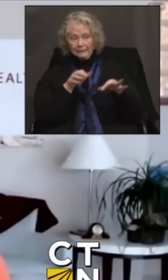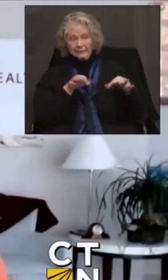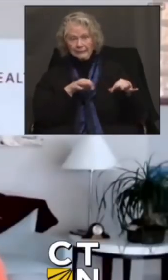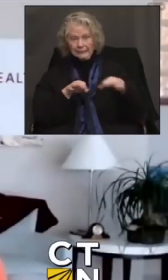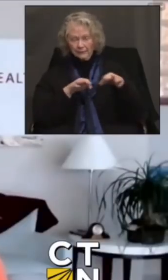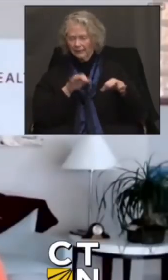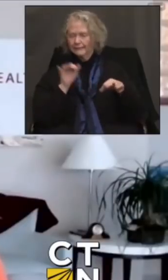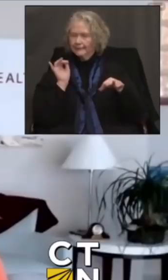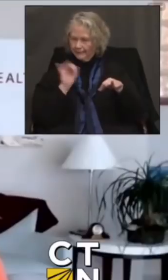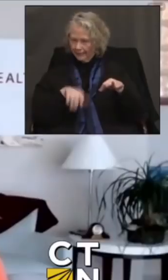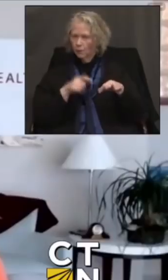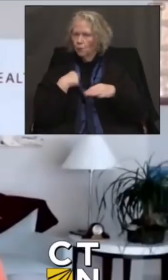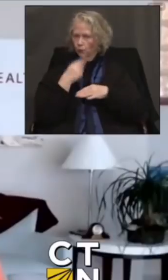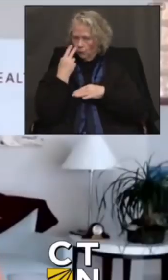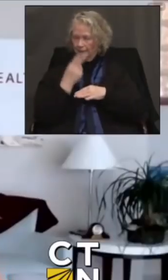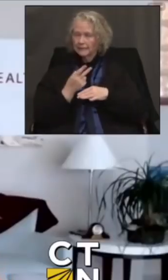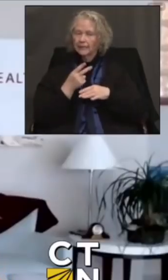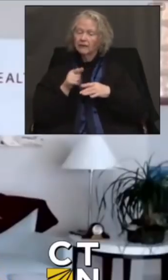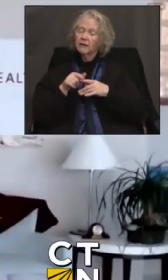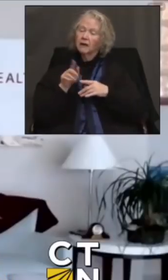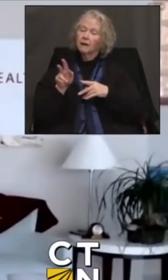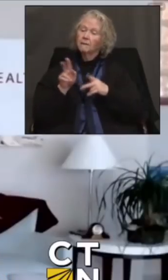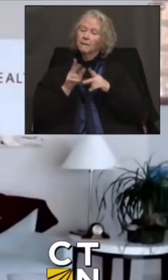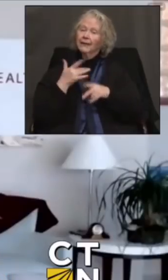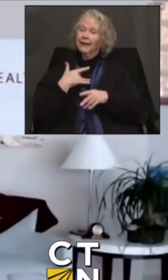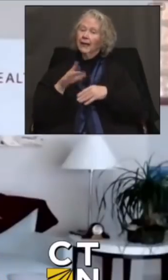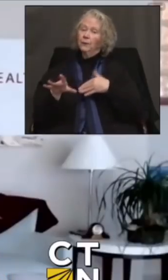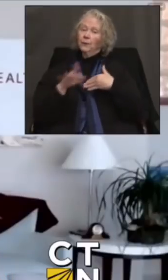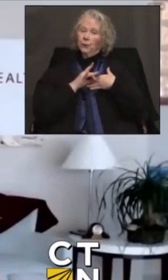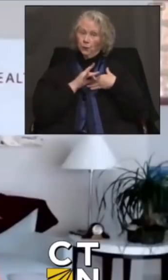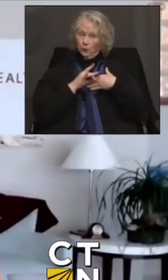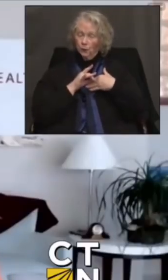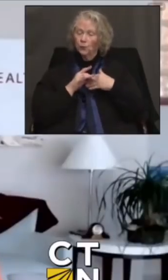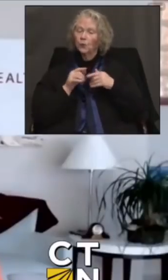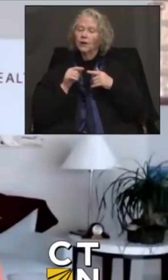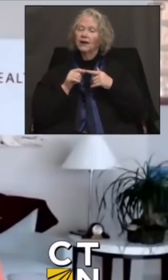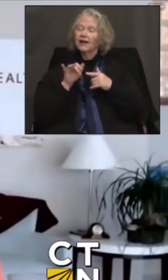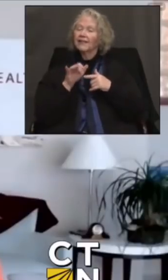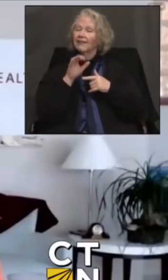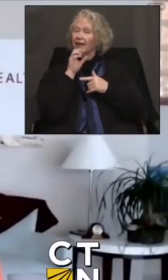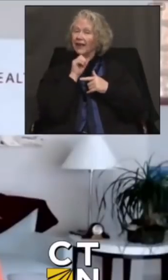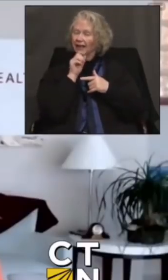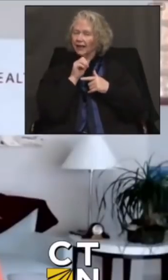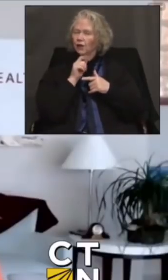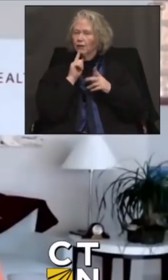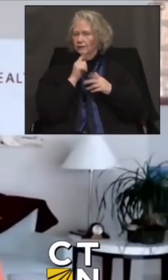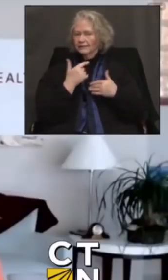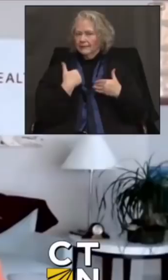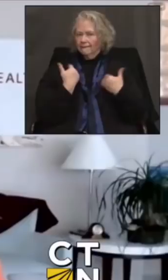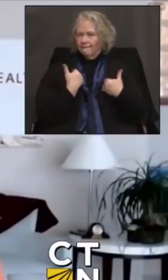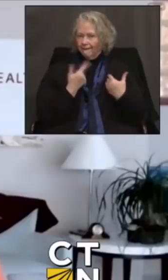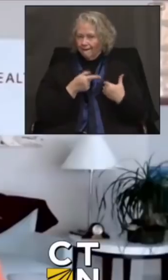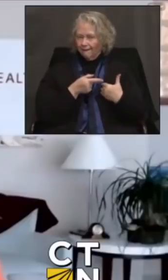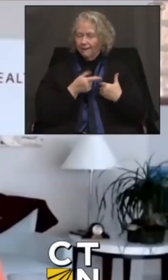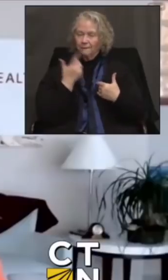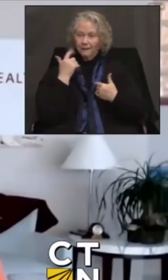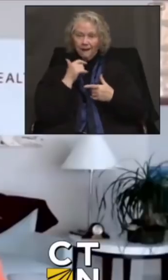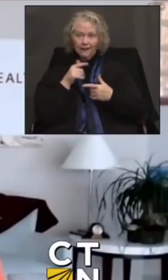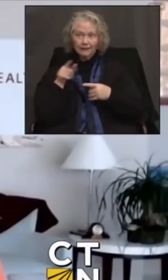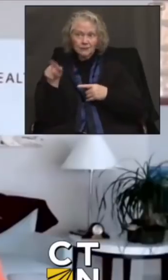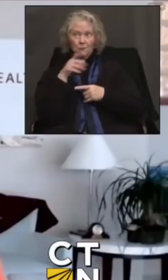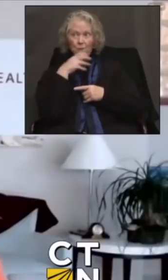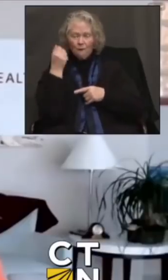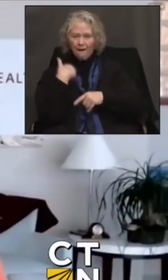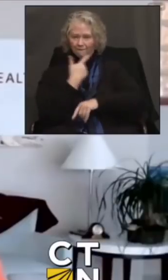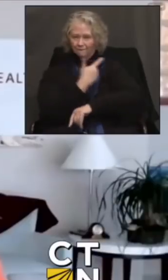that the median age for COVID-19 patients has come down, and that's because of the vaccine, because of social distancing,